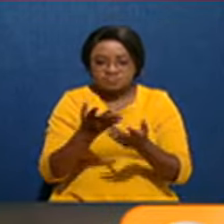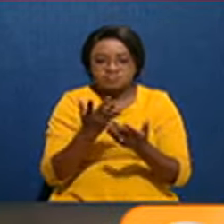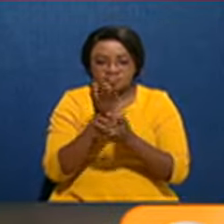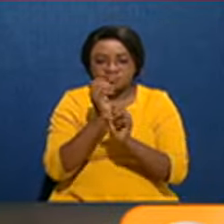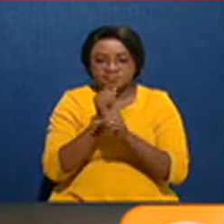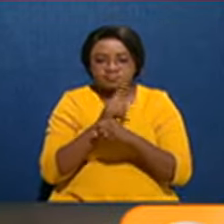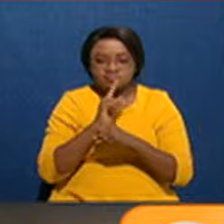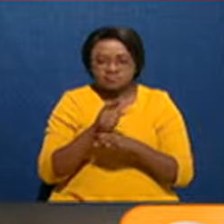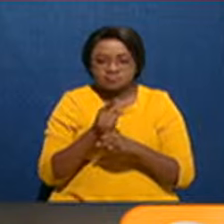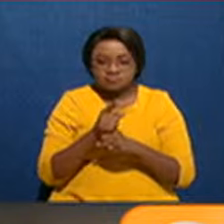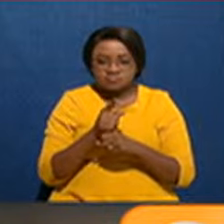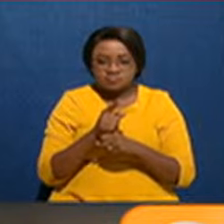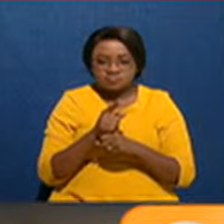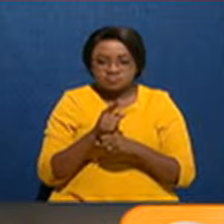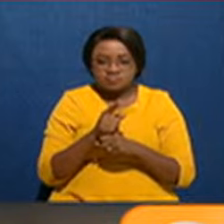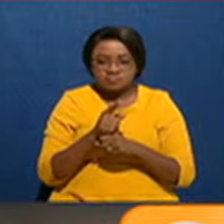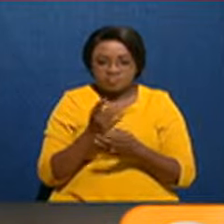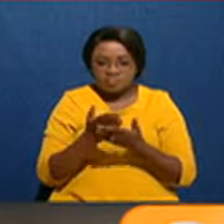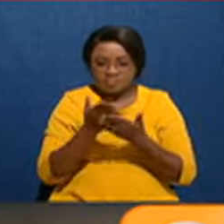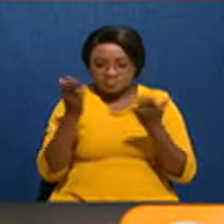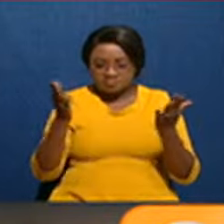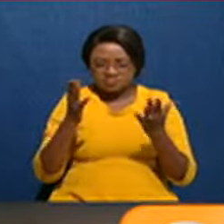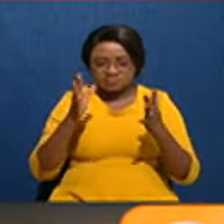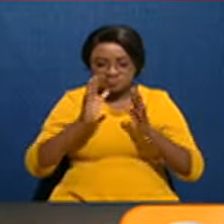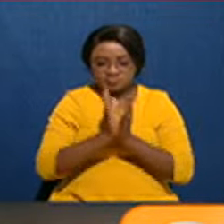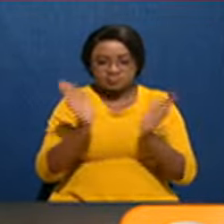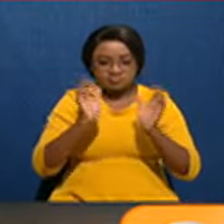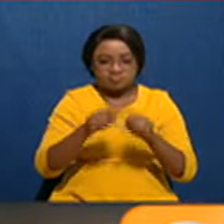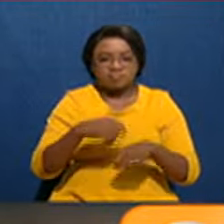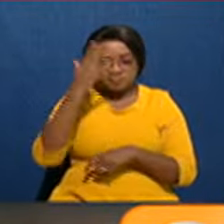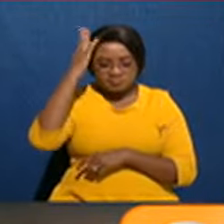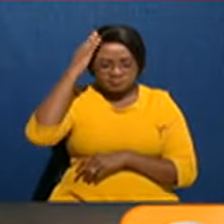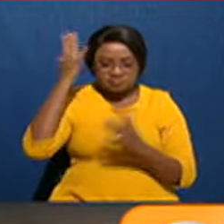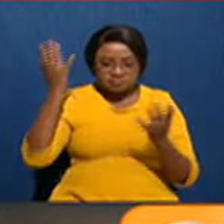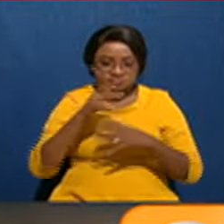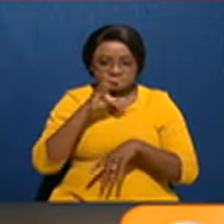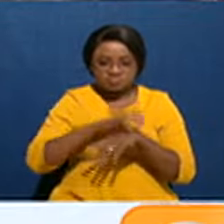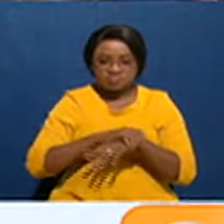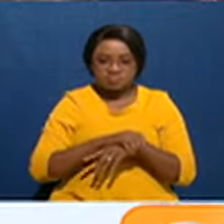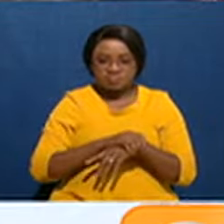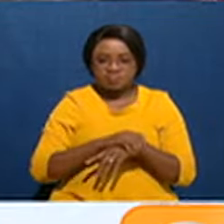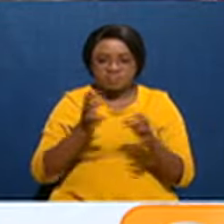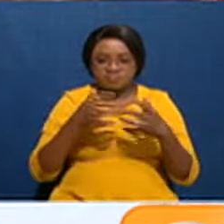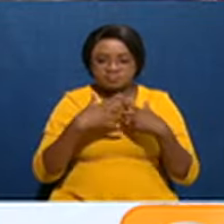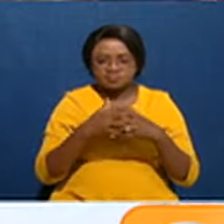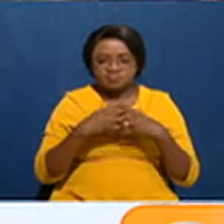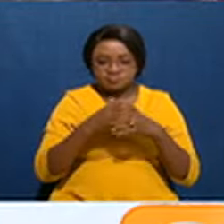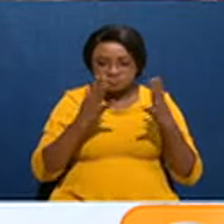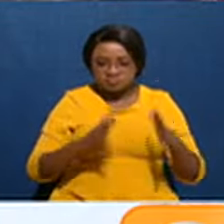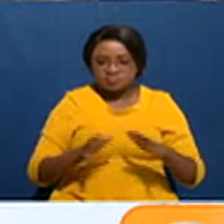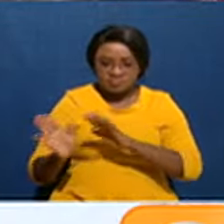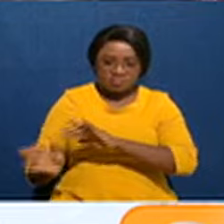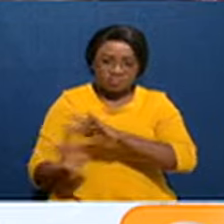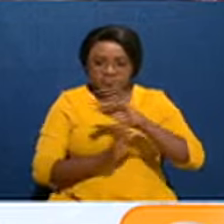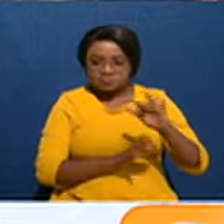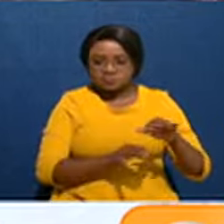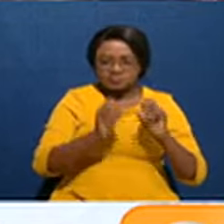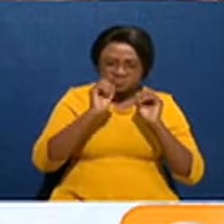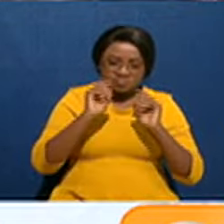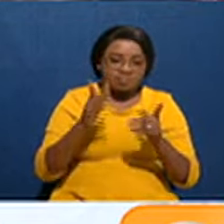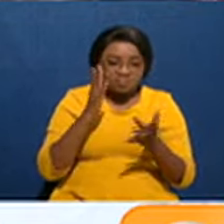where the public can know where to source these engineers. All right. Yeah. Engineer Kiteme, that is also a fundamental